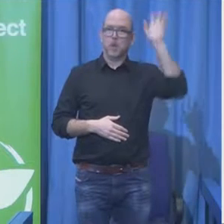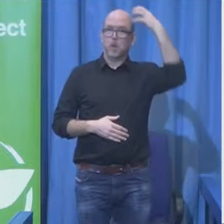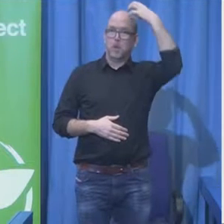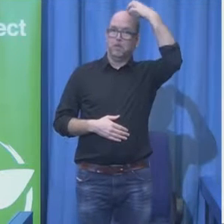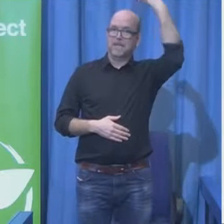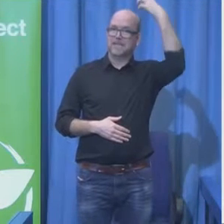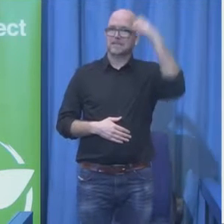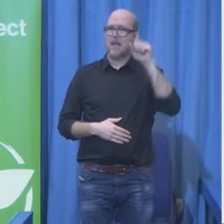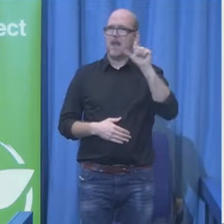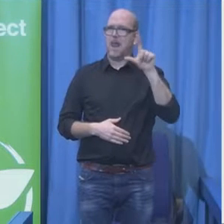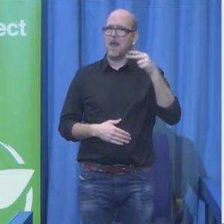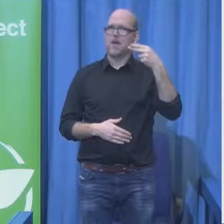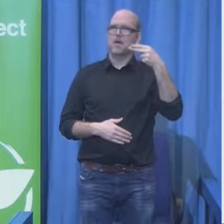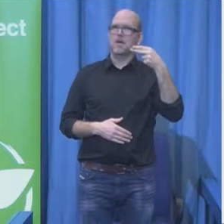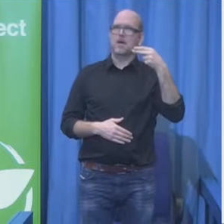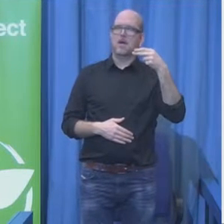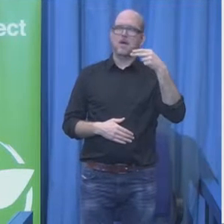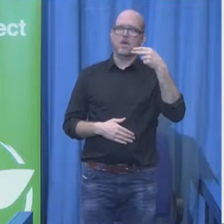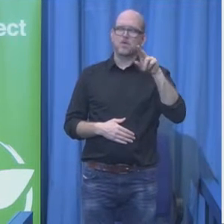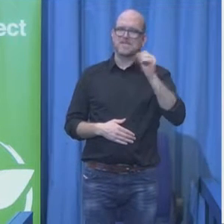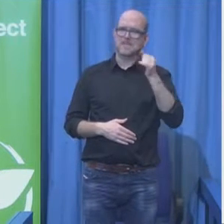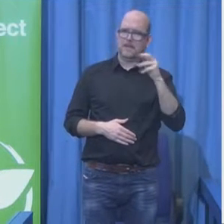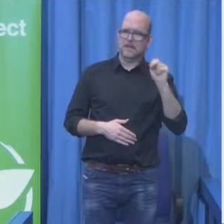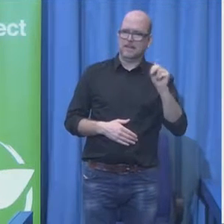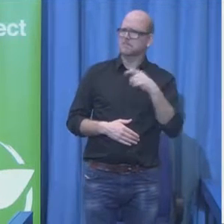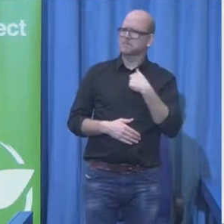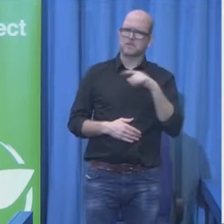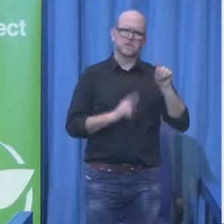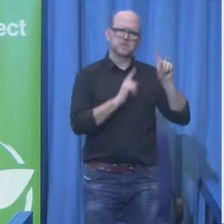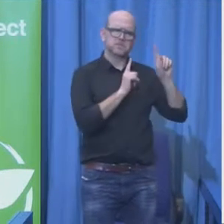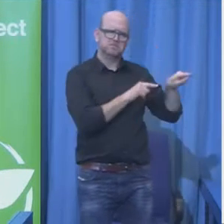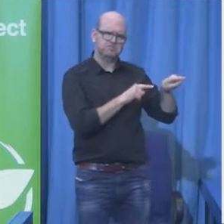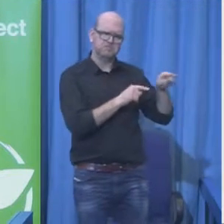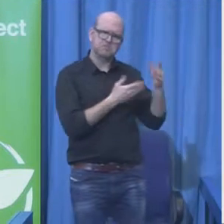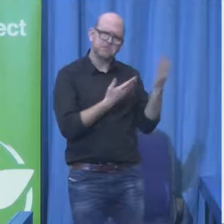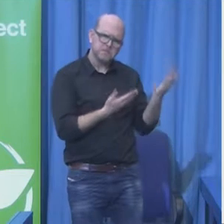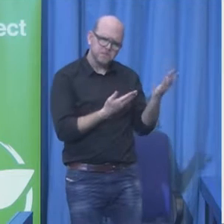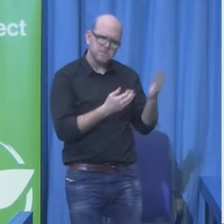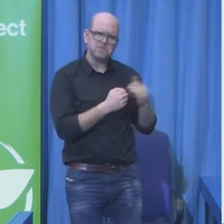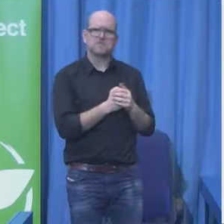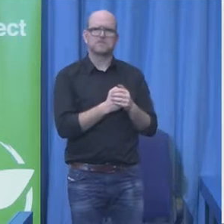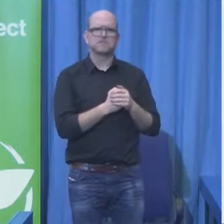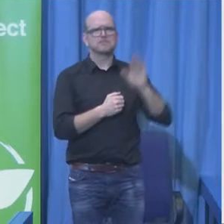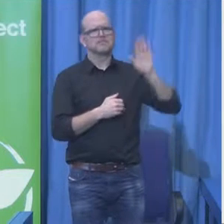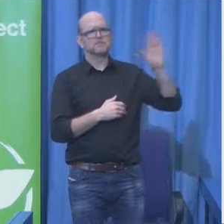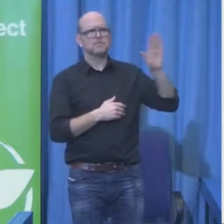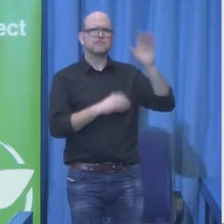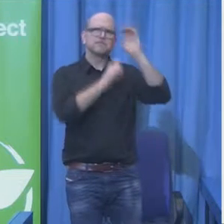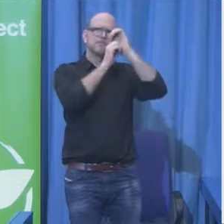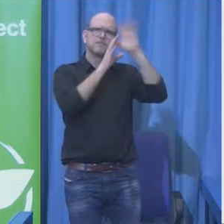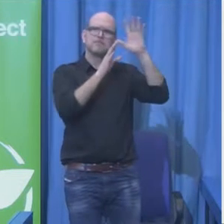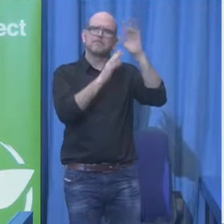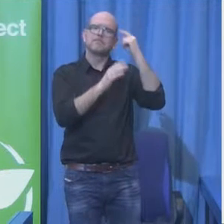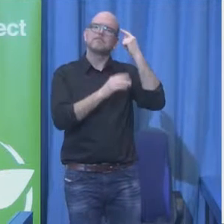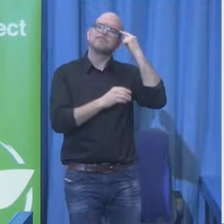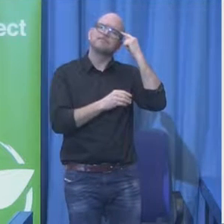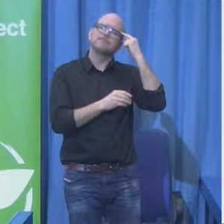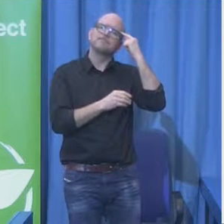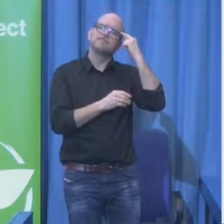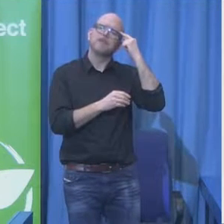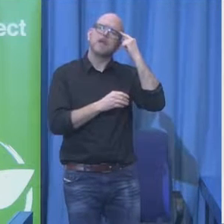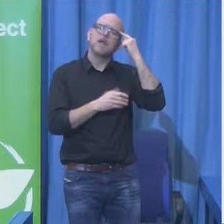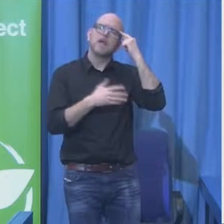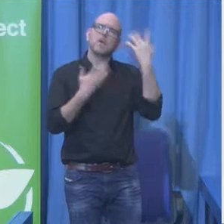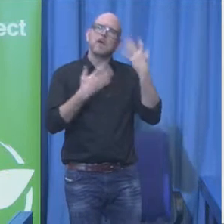And the question that we had discussed before is, what are, in your view, the main challenges for people with disabilities